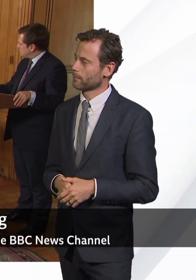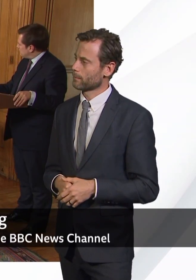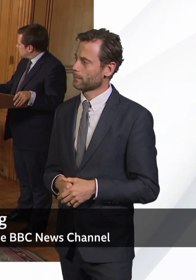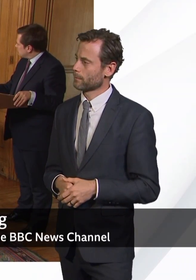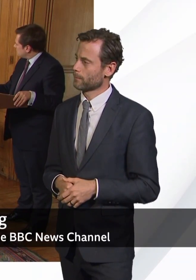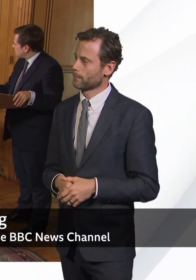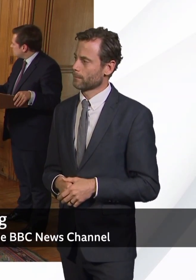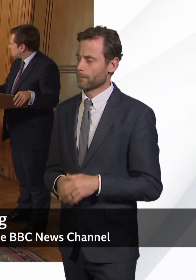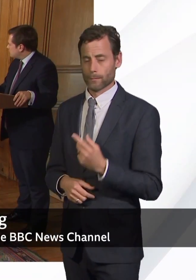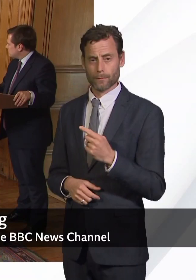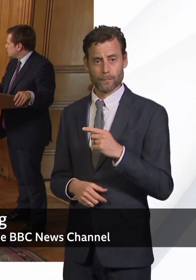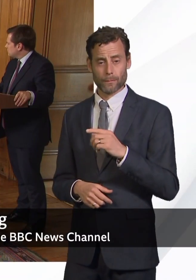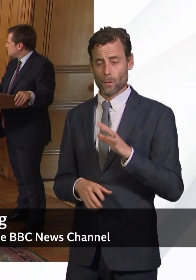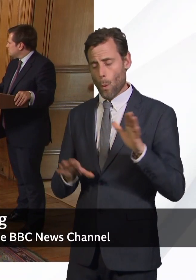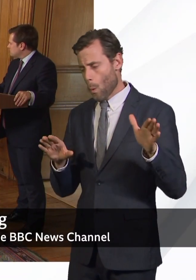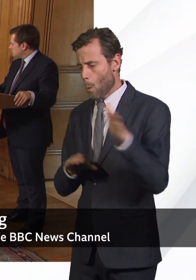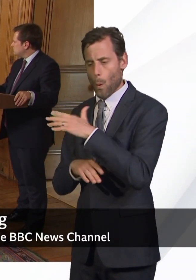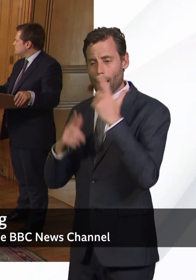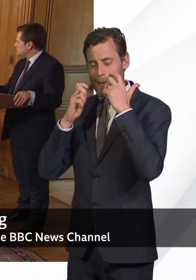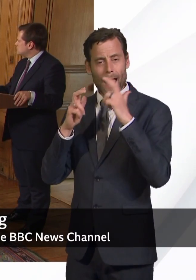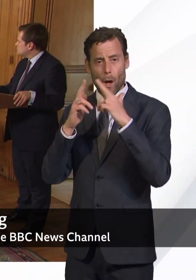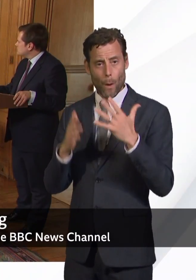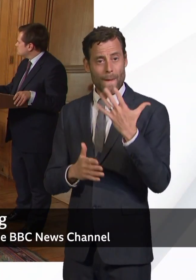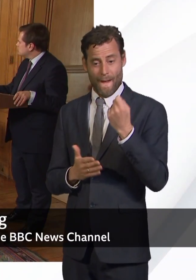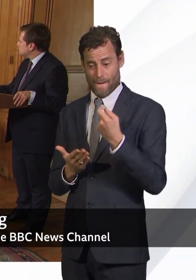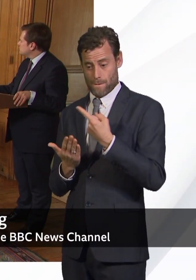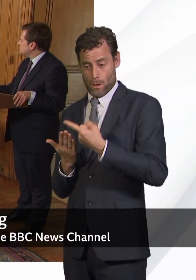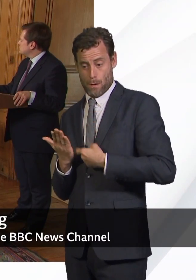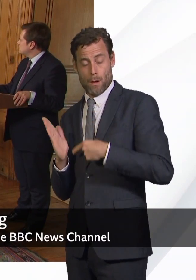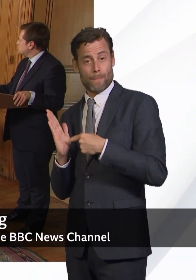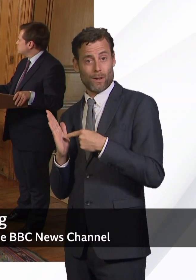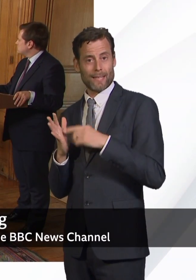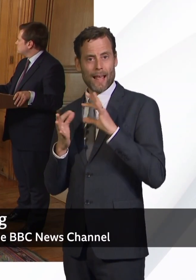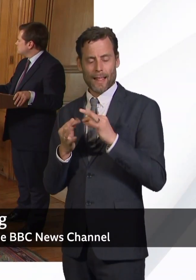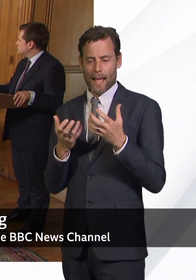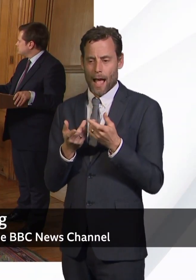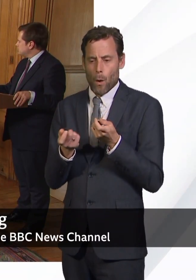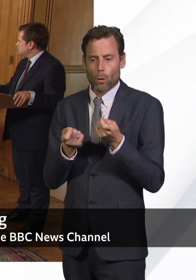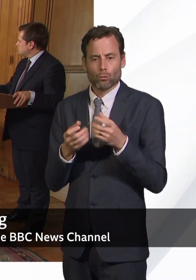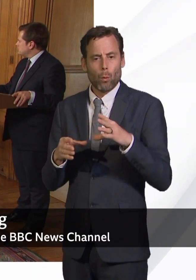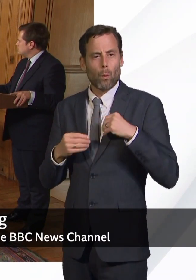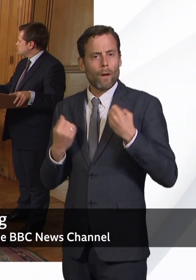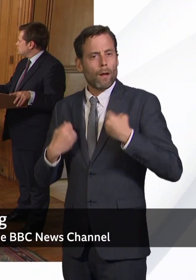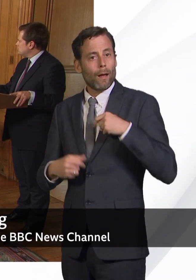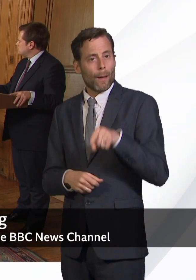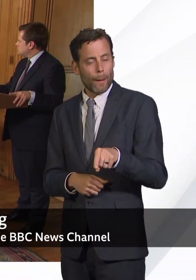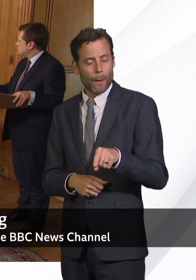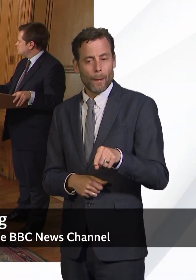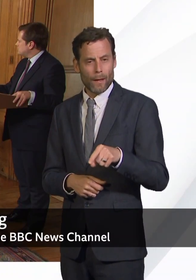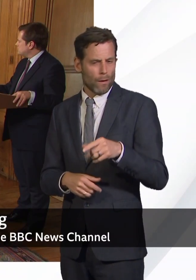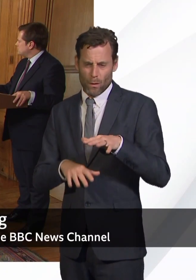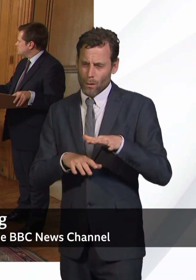every care home has an infection control policy. It's an added focus to it, though, and I think we